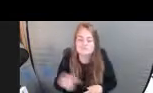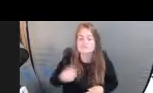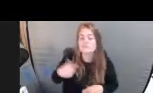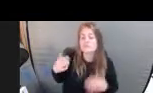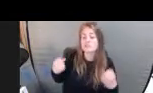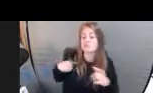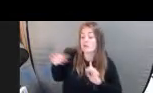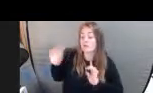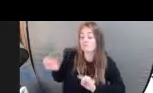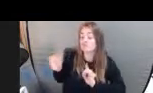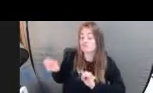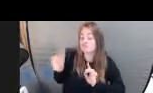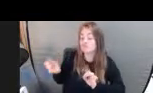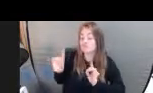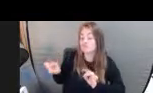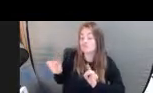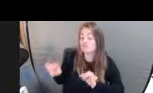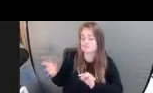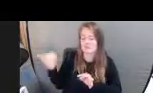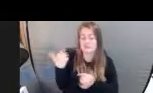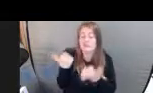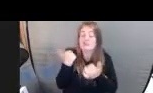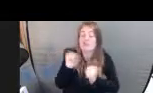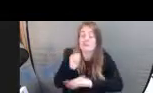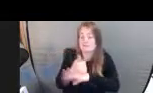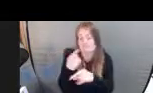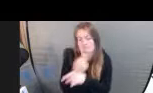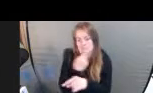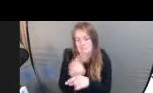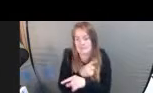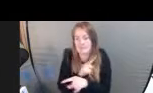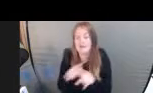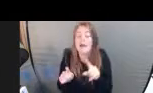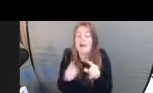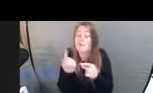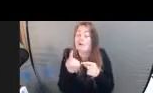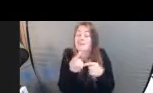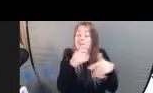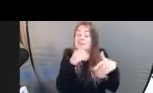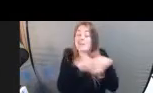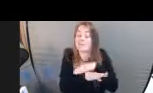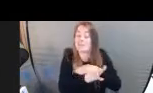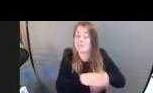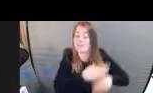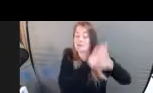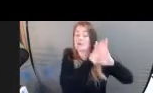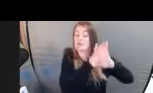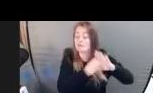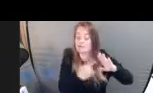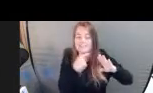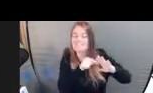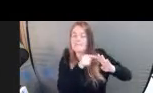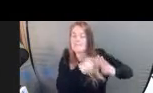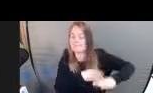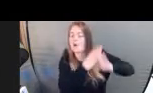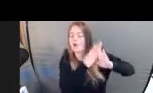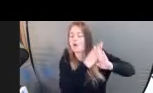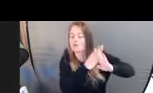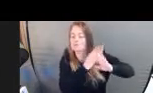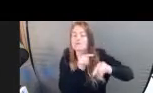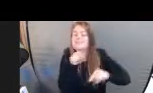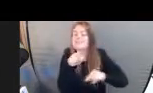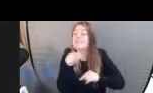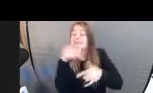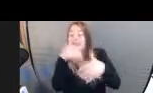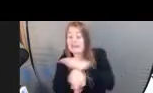regularly, and bless them, they were trying to do the right thing. They blocked off one of the entrances and said this entrance is in and this entrance is